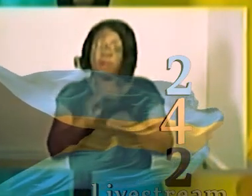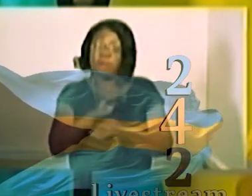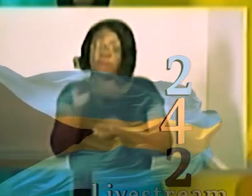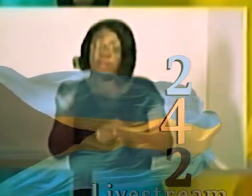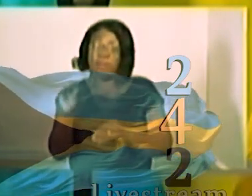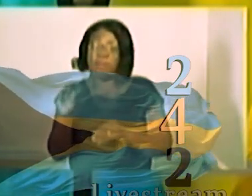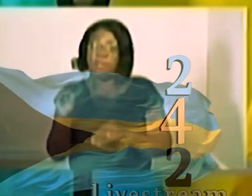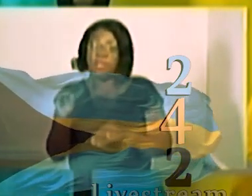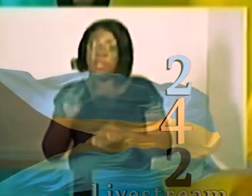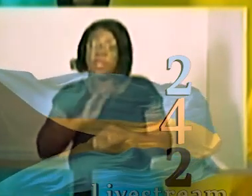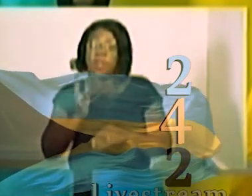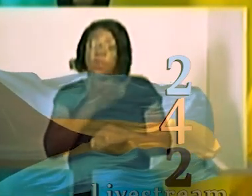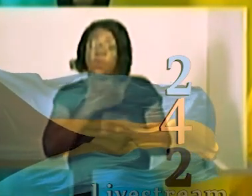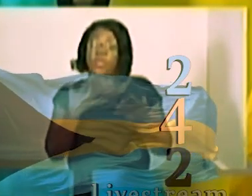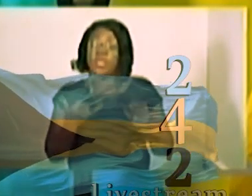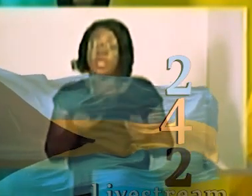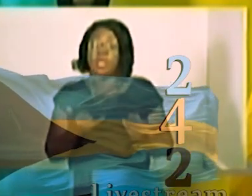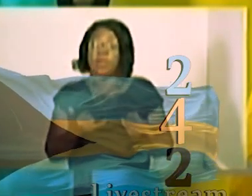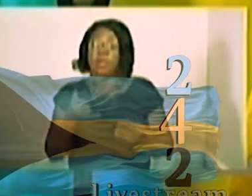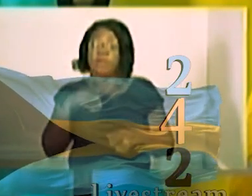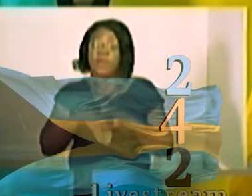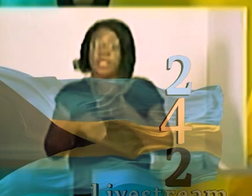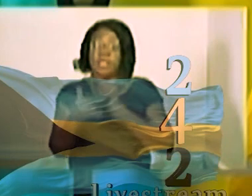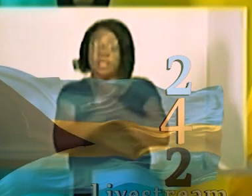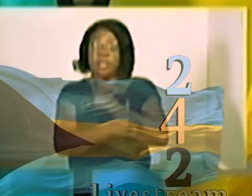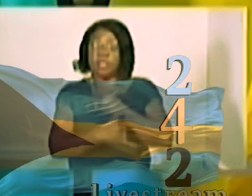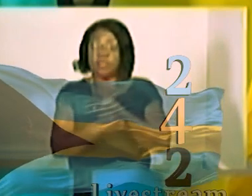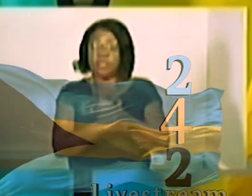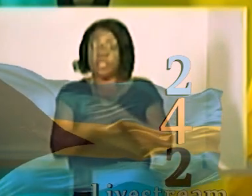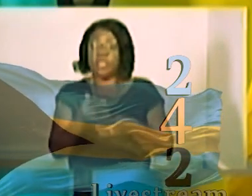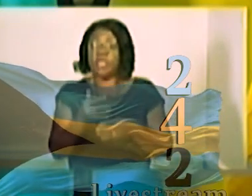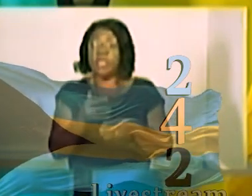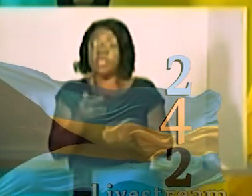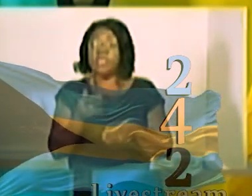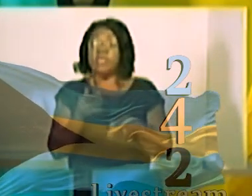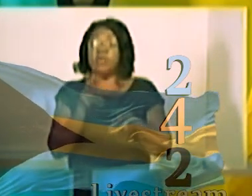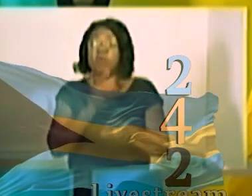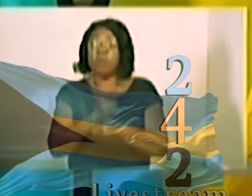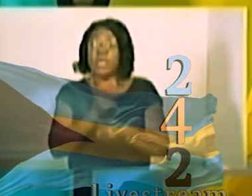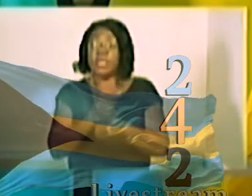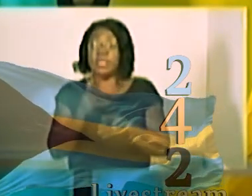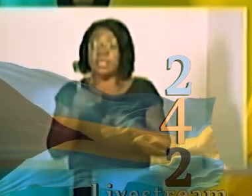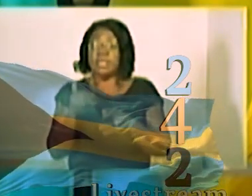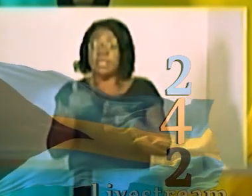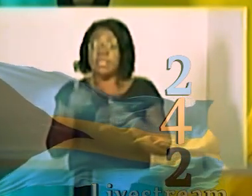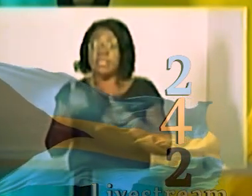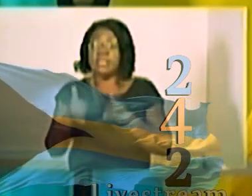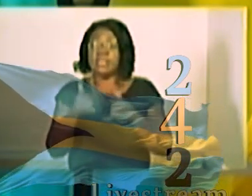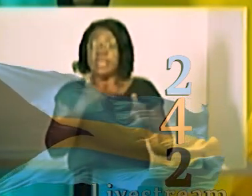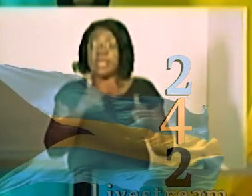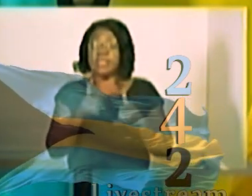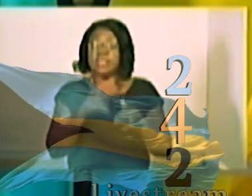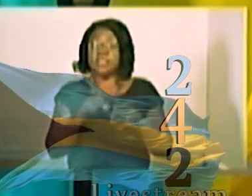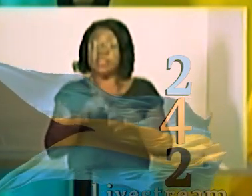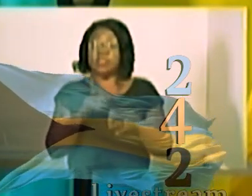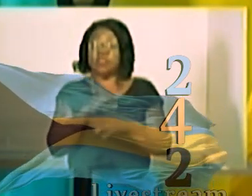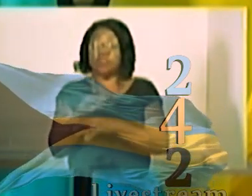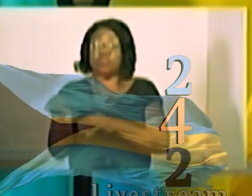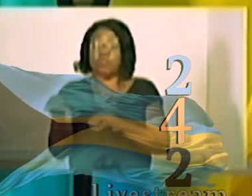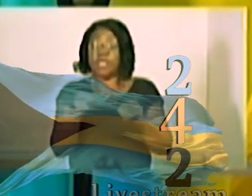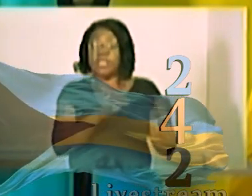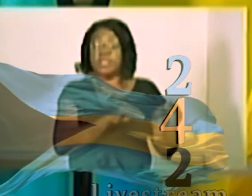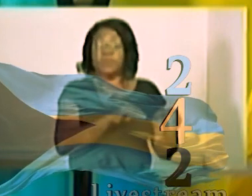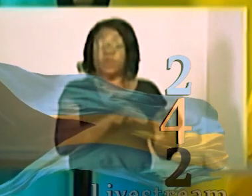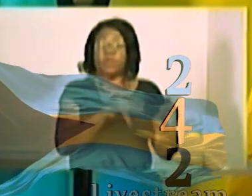sizes we now have in country, the appropriate sizes to transport individuals who